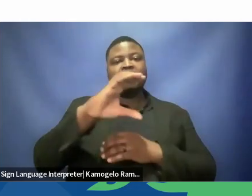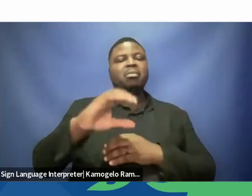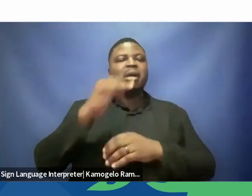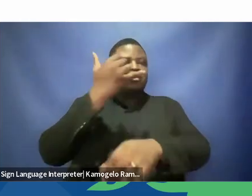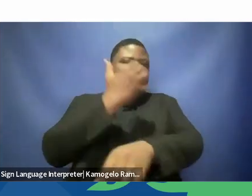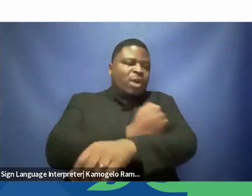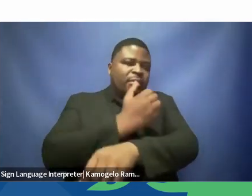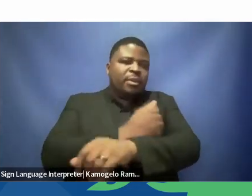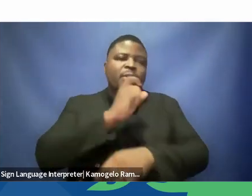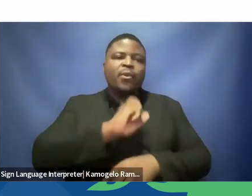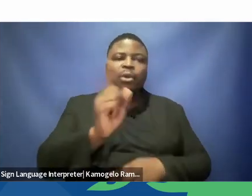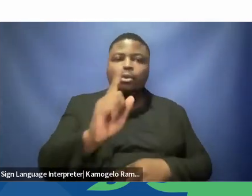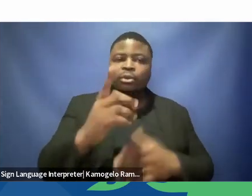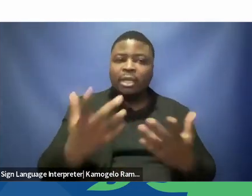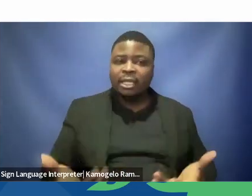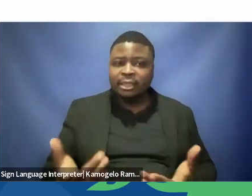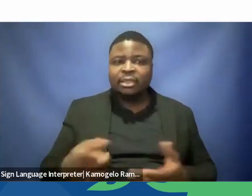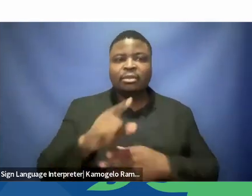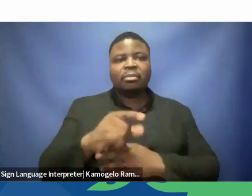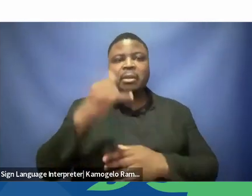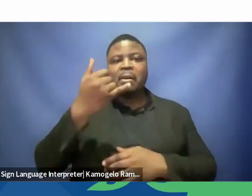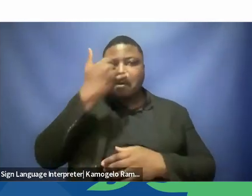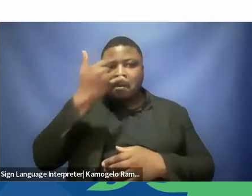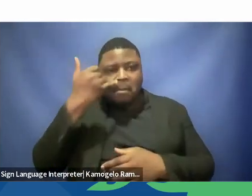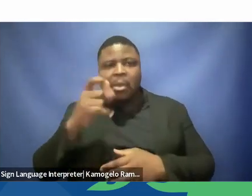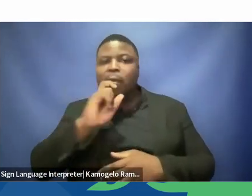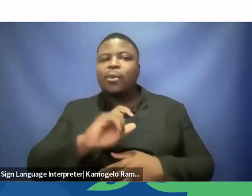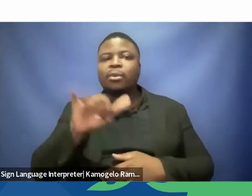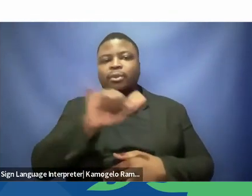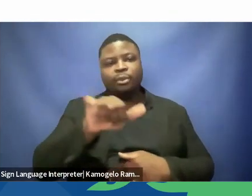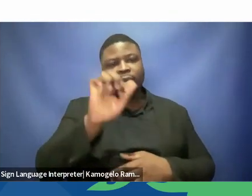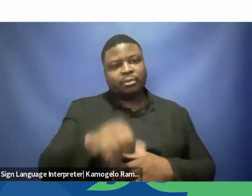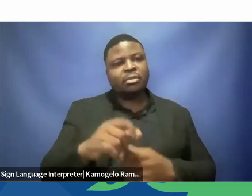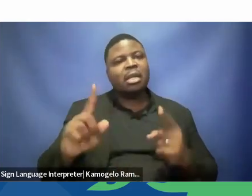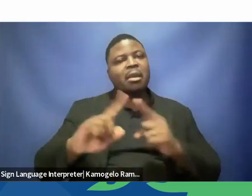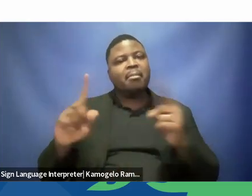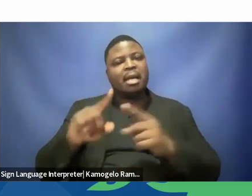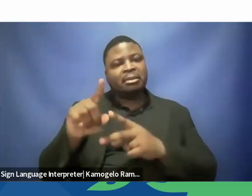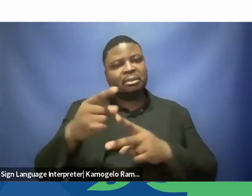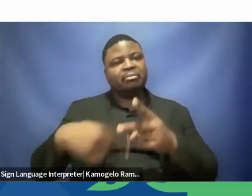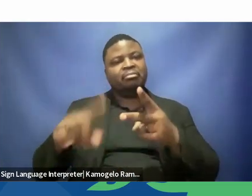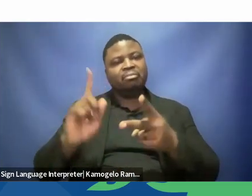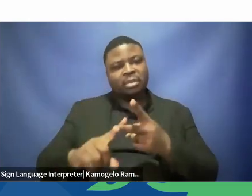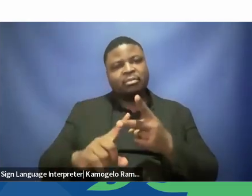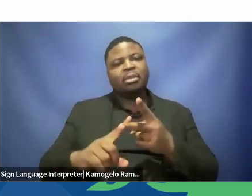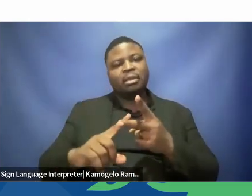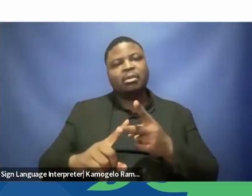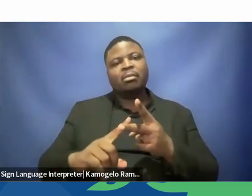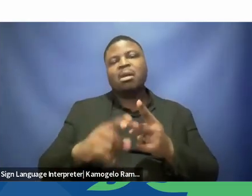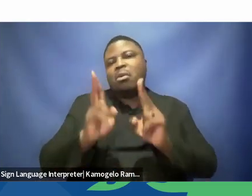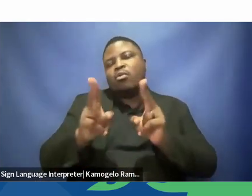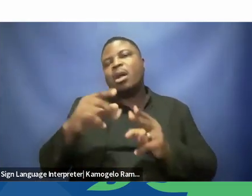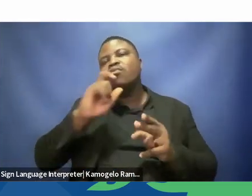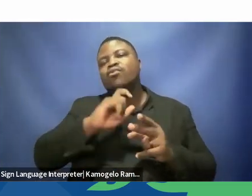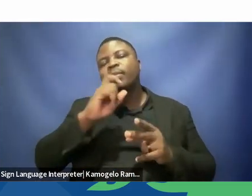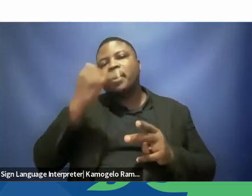use? Methods of chemsex use, which my colleagues have covered slightly, so I'll just touch on that as well. What are the motivations? And I want to speak